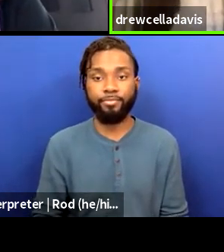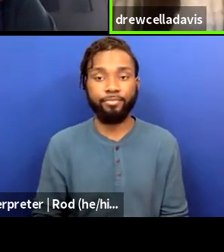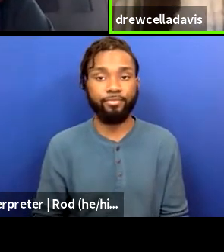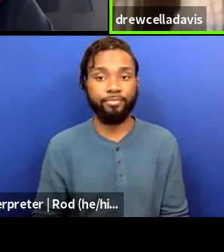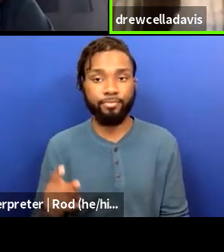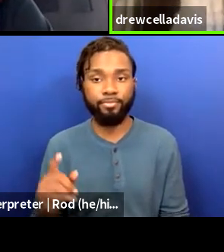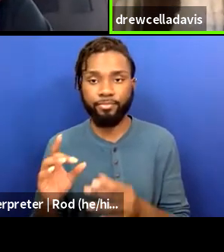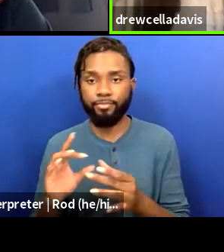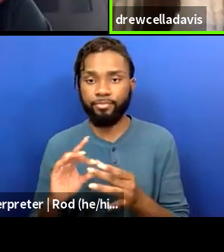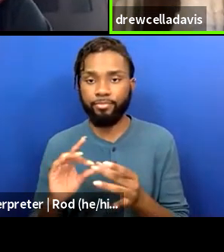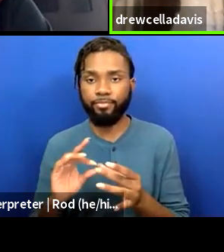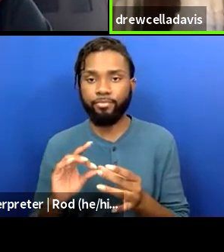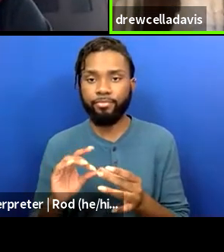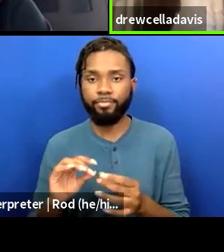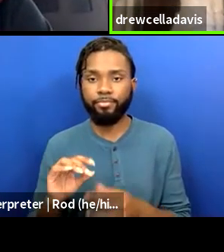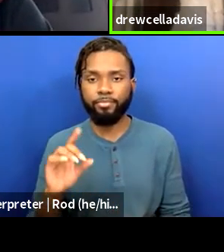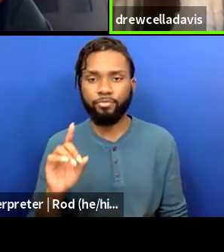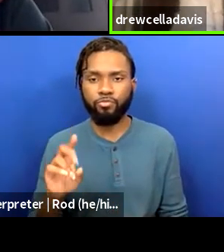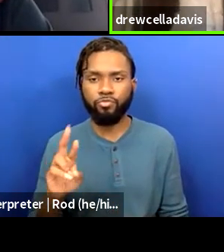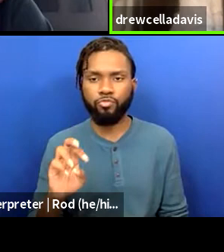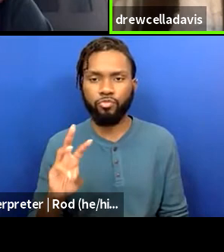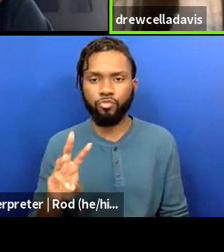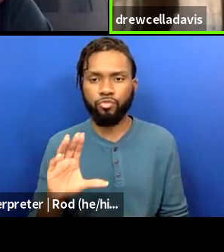Let me see.